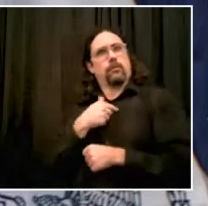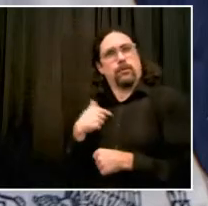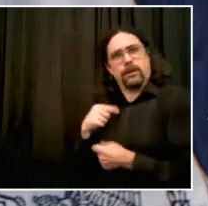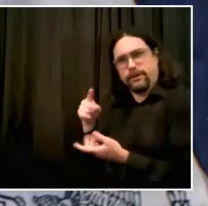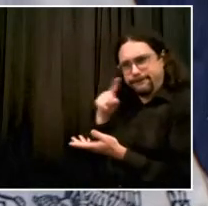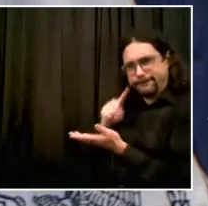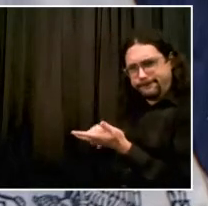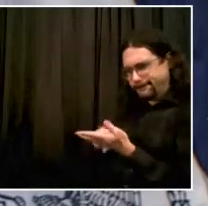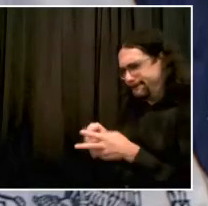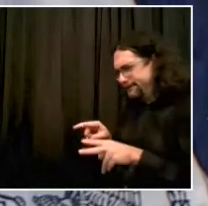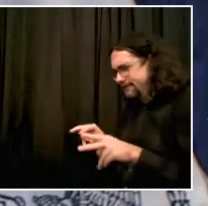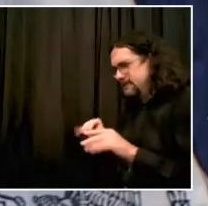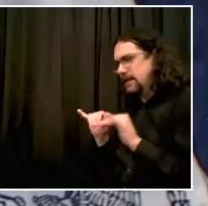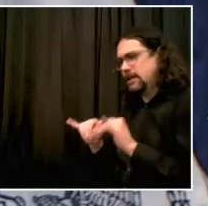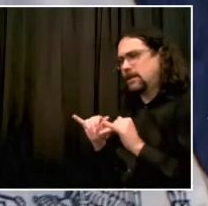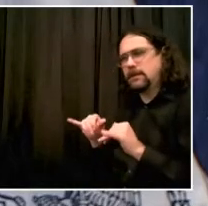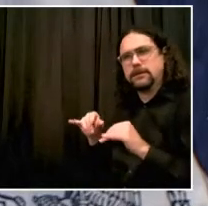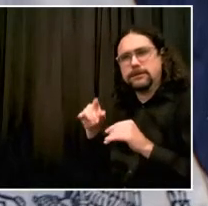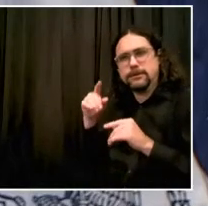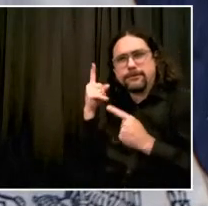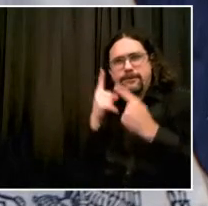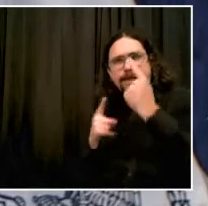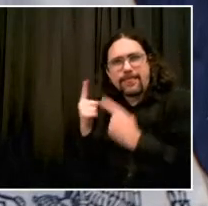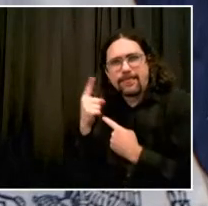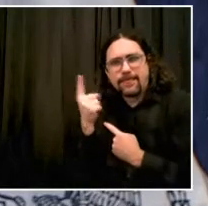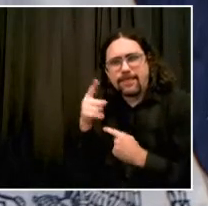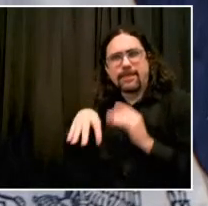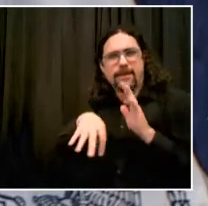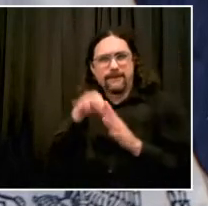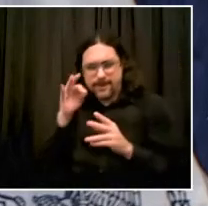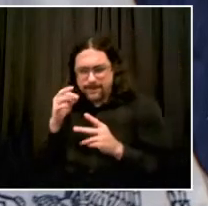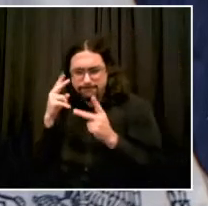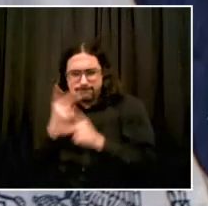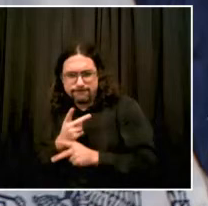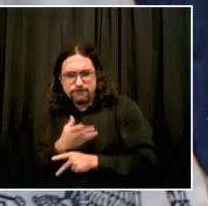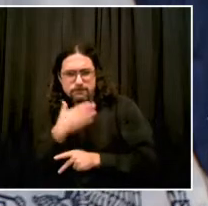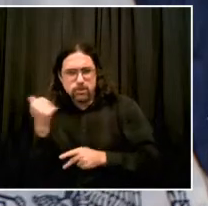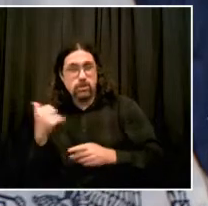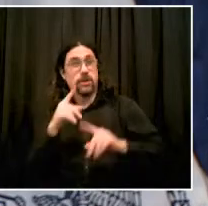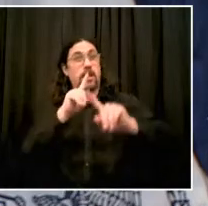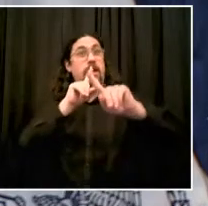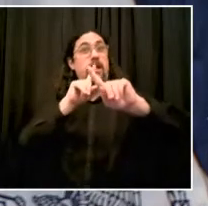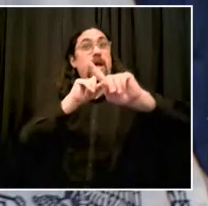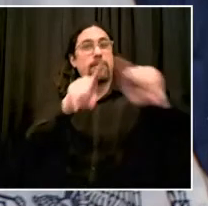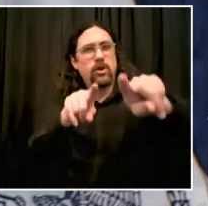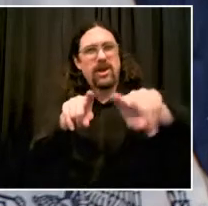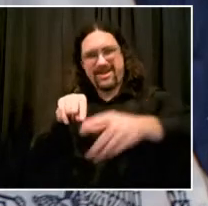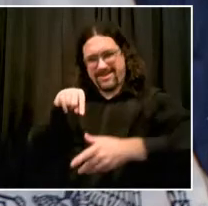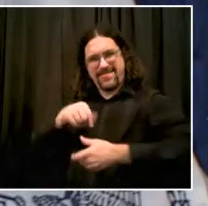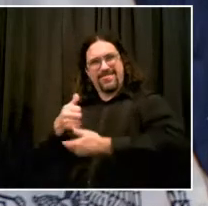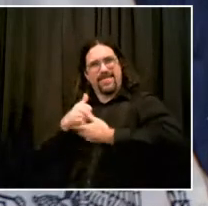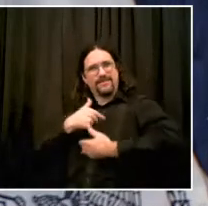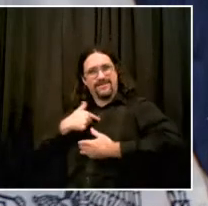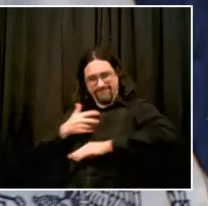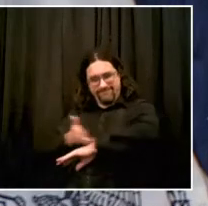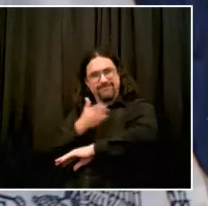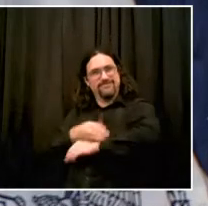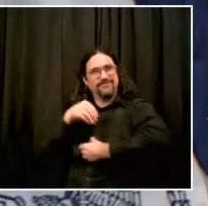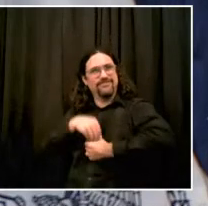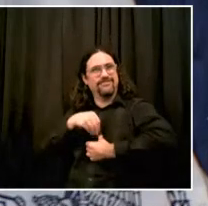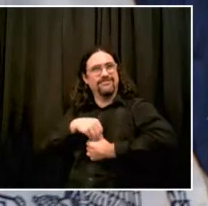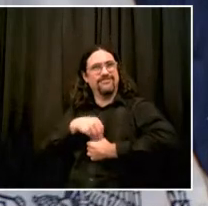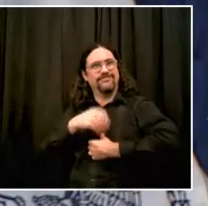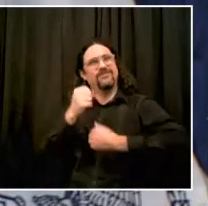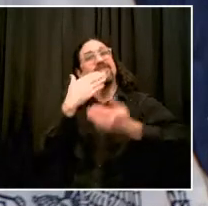Jillian, did you have a follow-up? Yeah, I do. It's not related. My second question focuses on COVID test